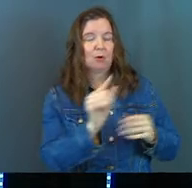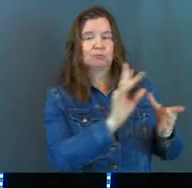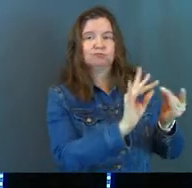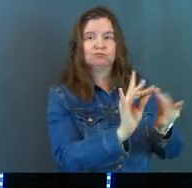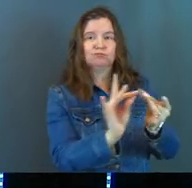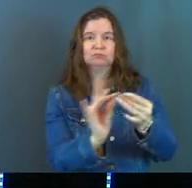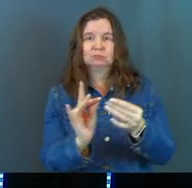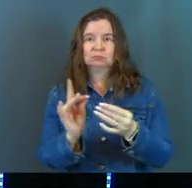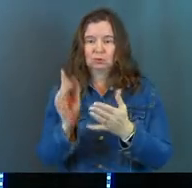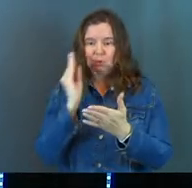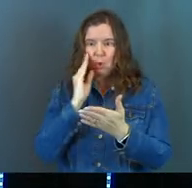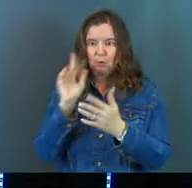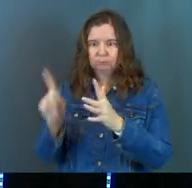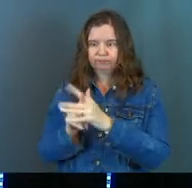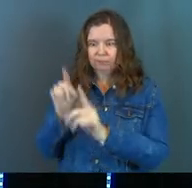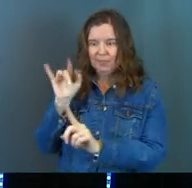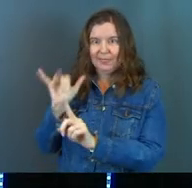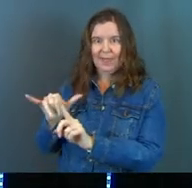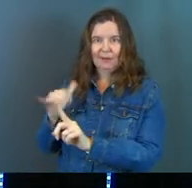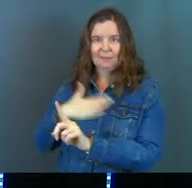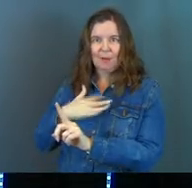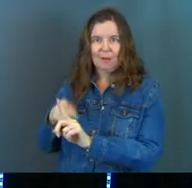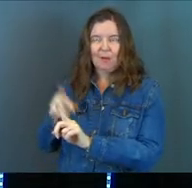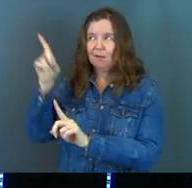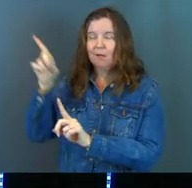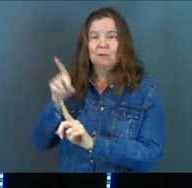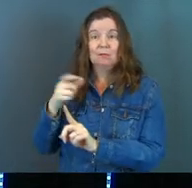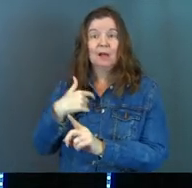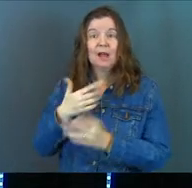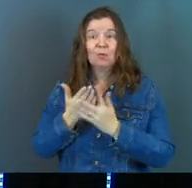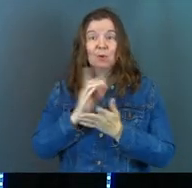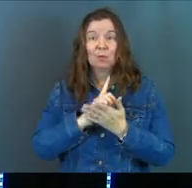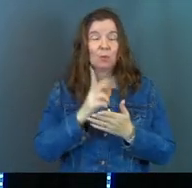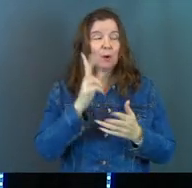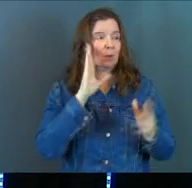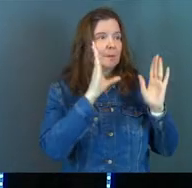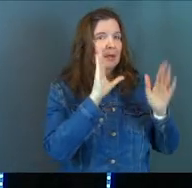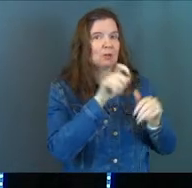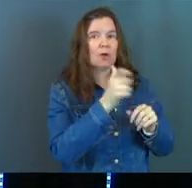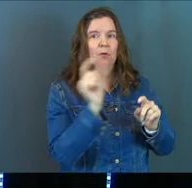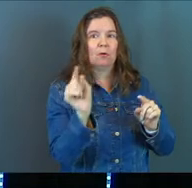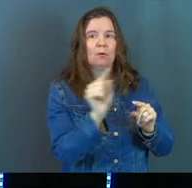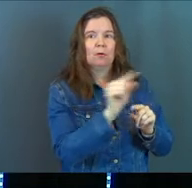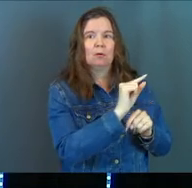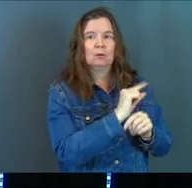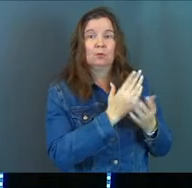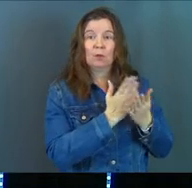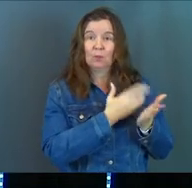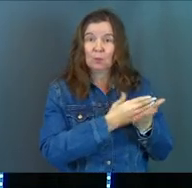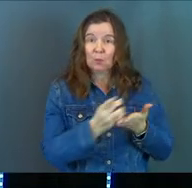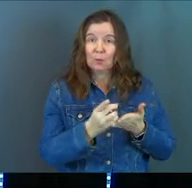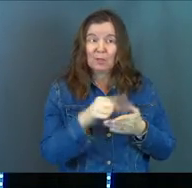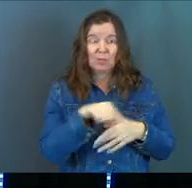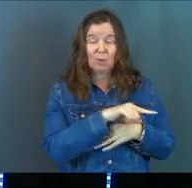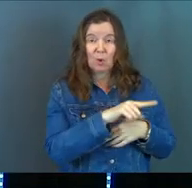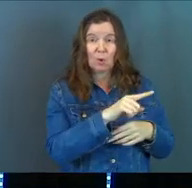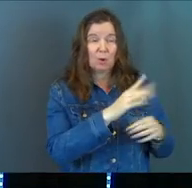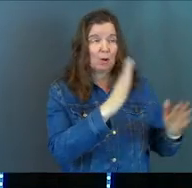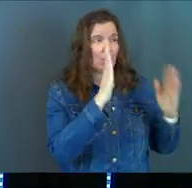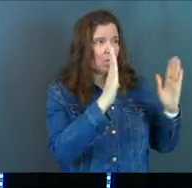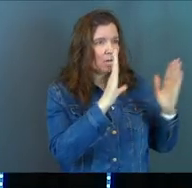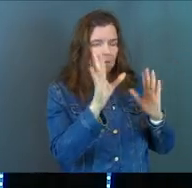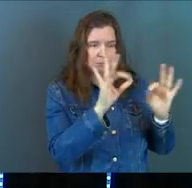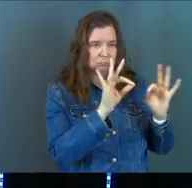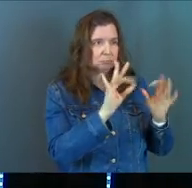there. And let's be real, all throughout the week, we're all listening to other voices. All throughout the week, those voices,